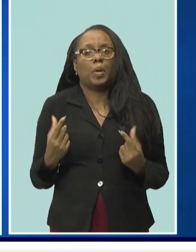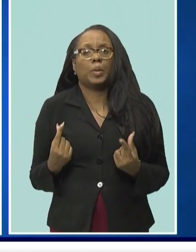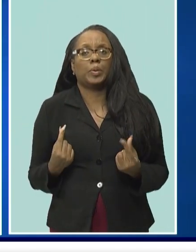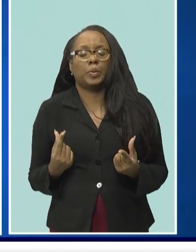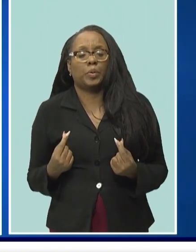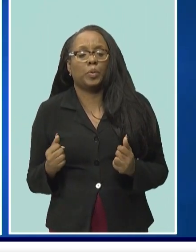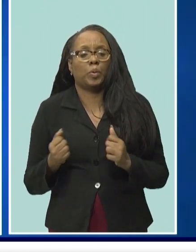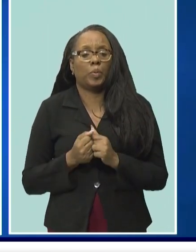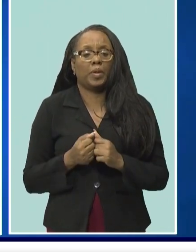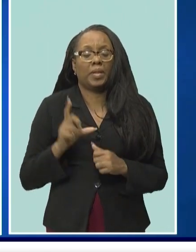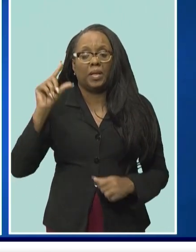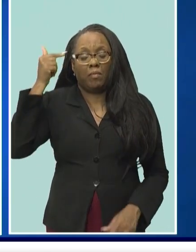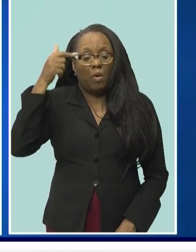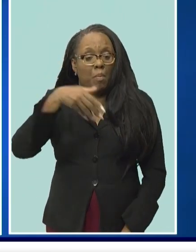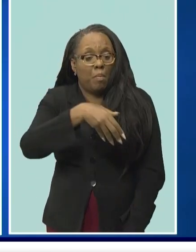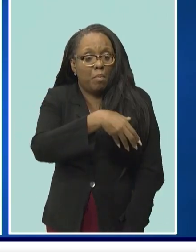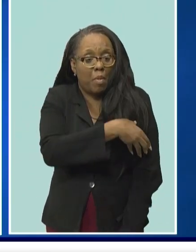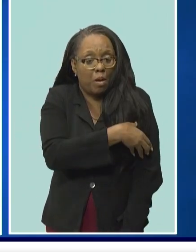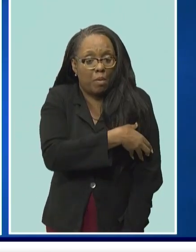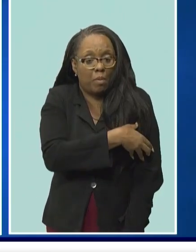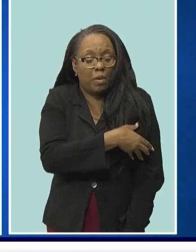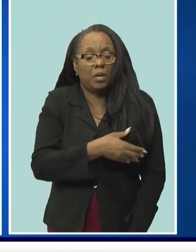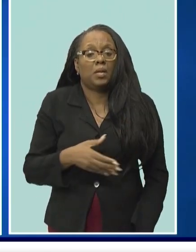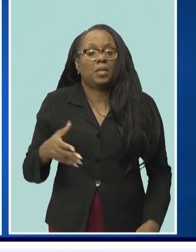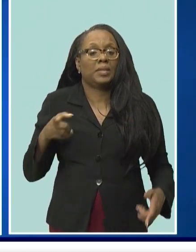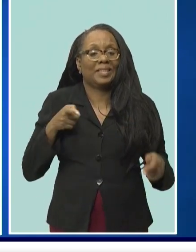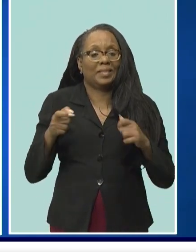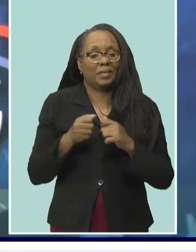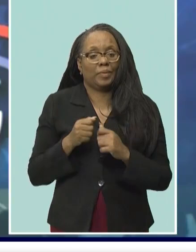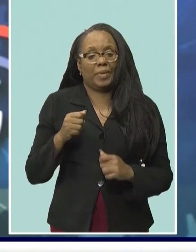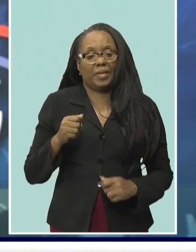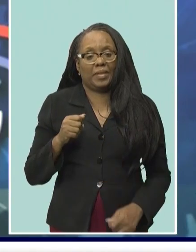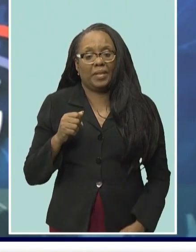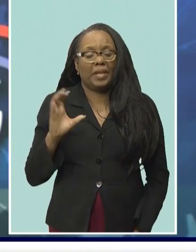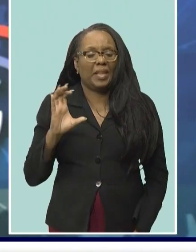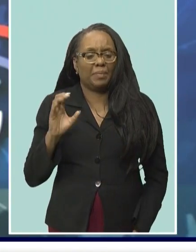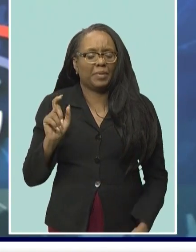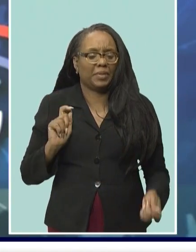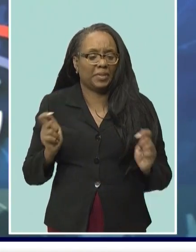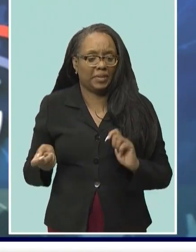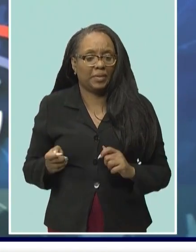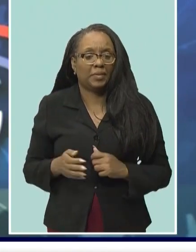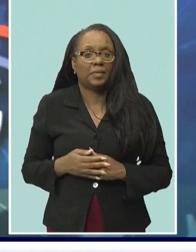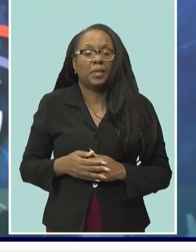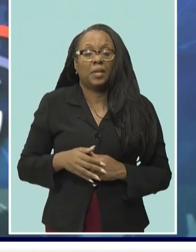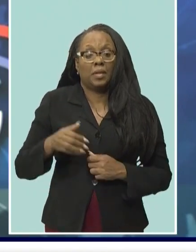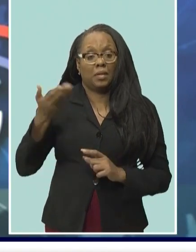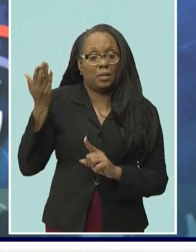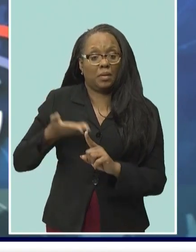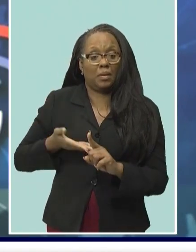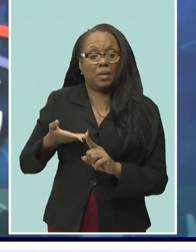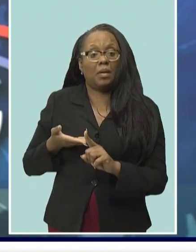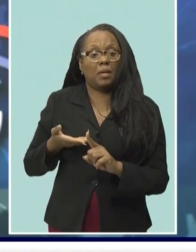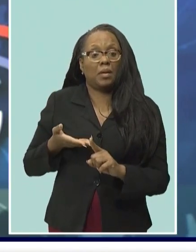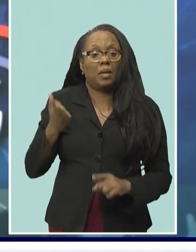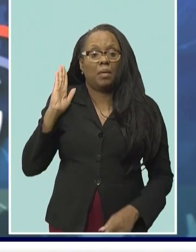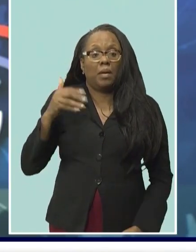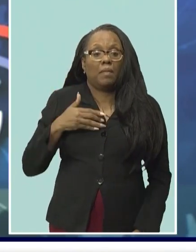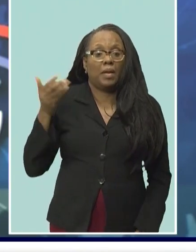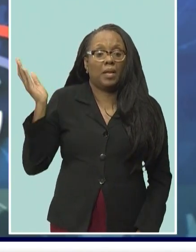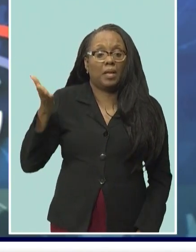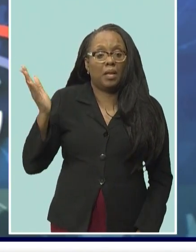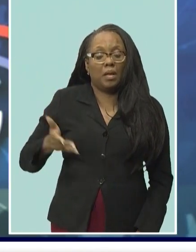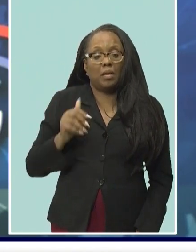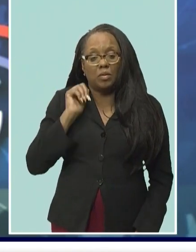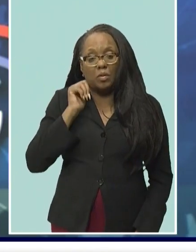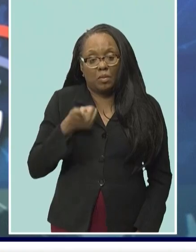power to mitigate the worst effects of climate change. Mr. Bisaria is on island for a public lecture organized by the Constitution